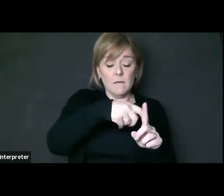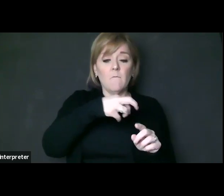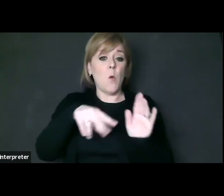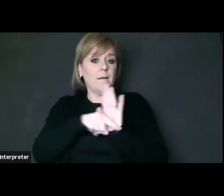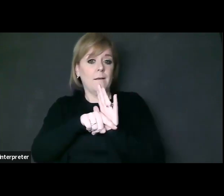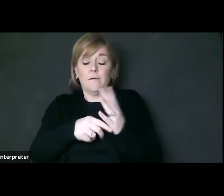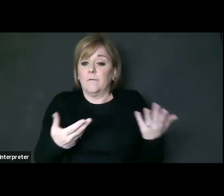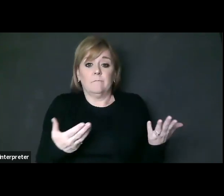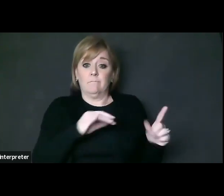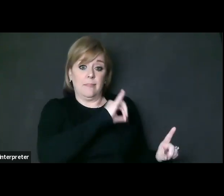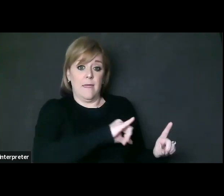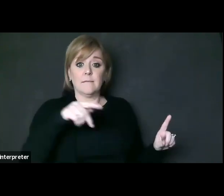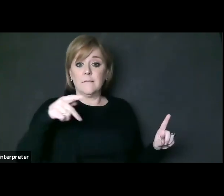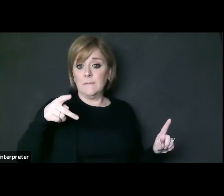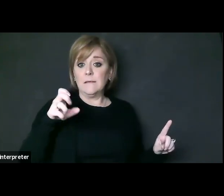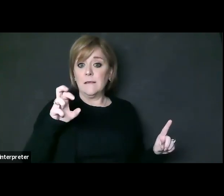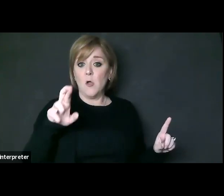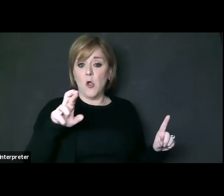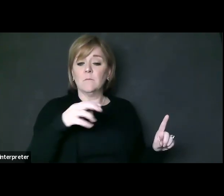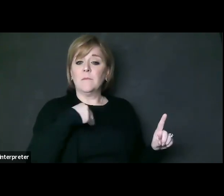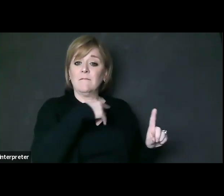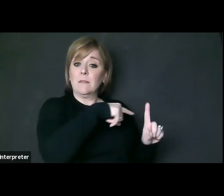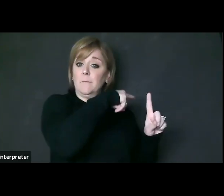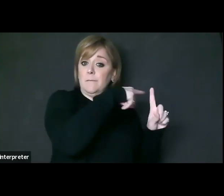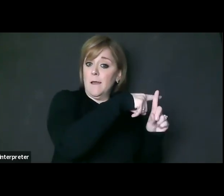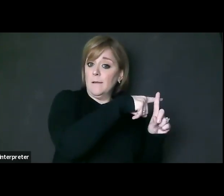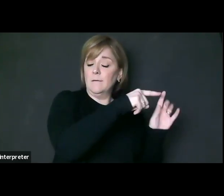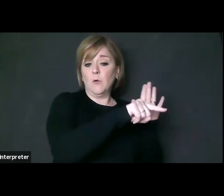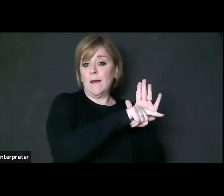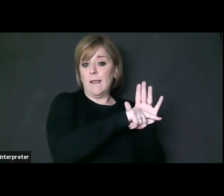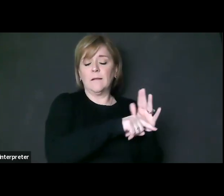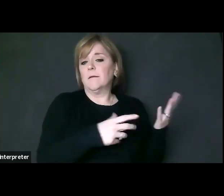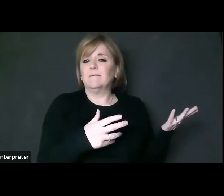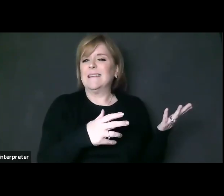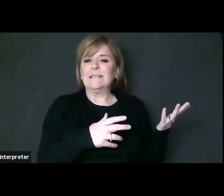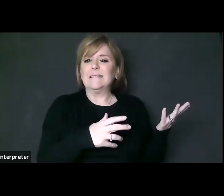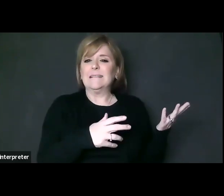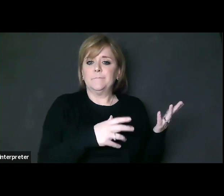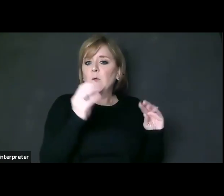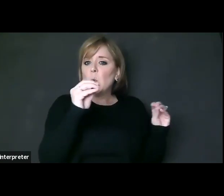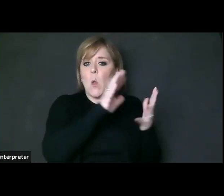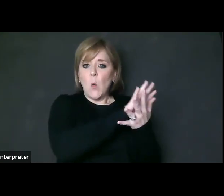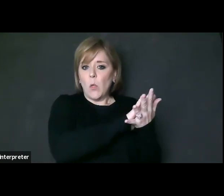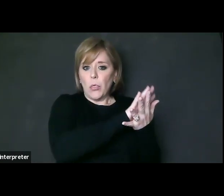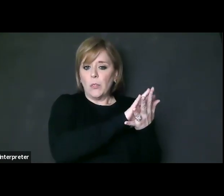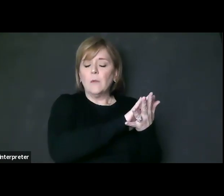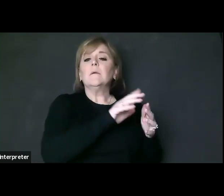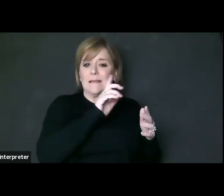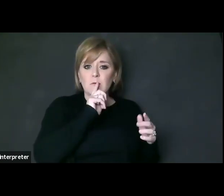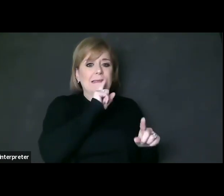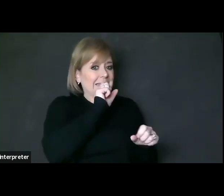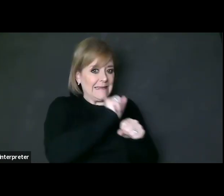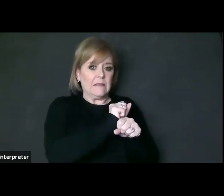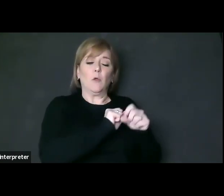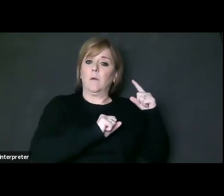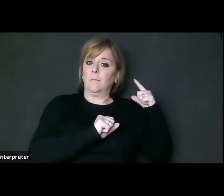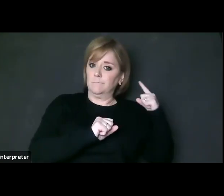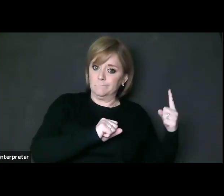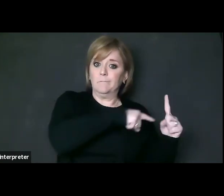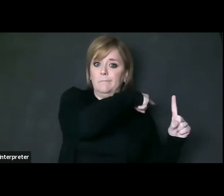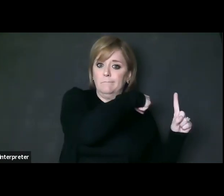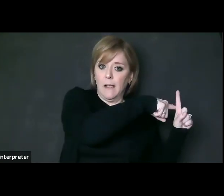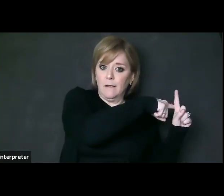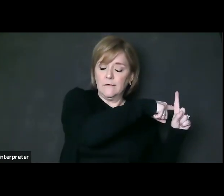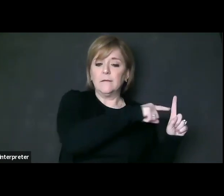either positive or negative. There's not really a gray zone here. So this one's positive or negative. That's called the